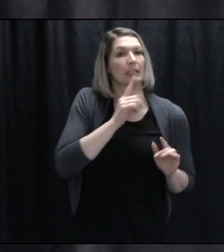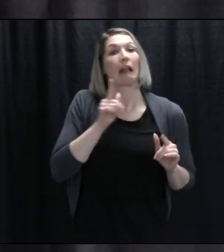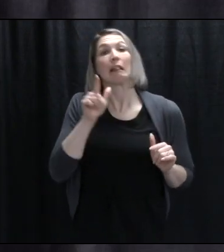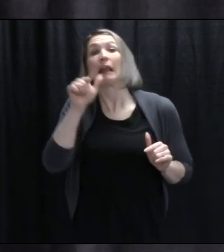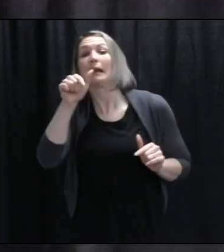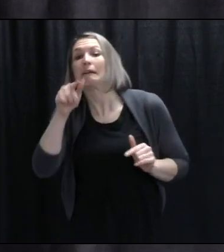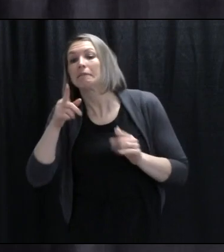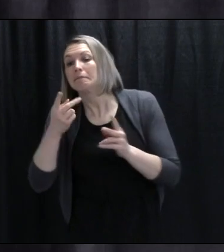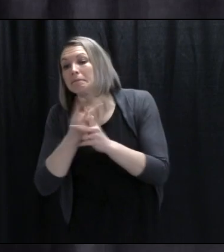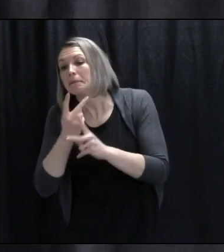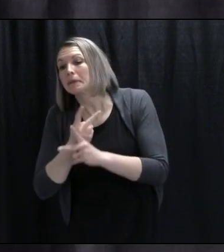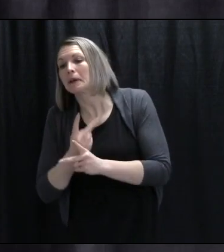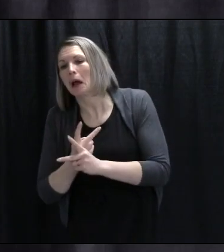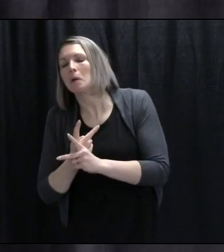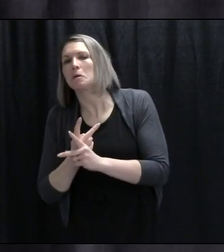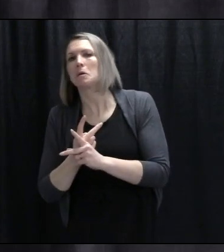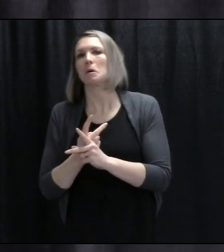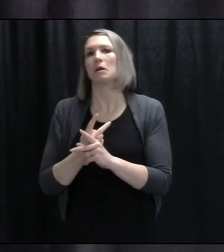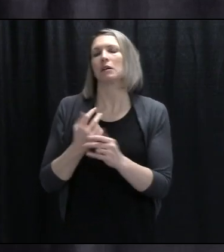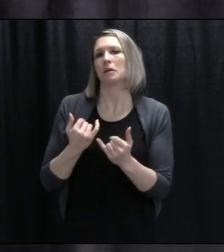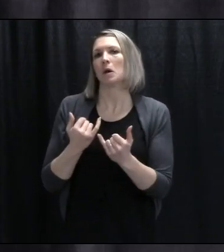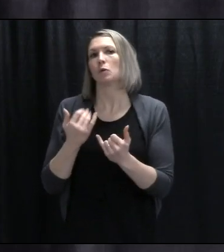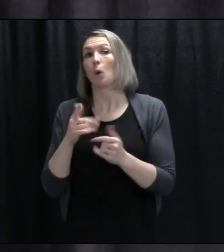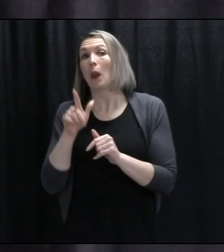some level of immunity if somebody